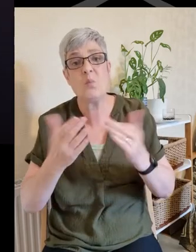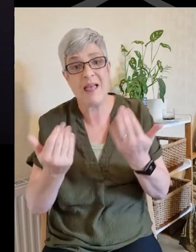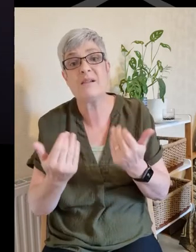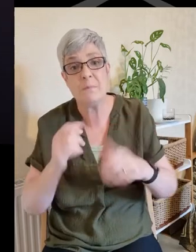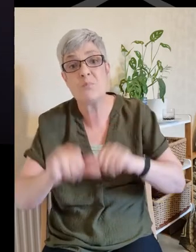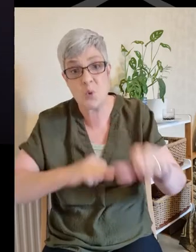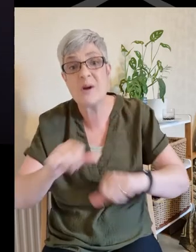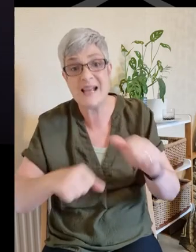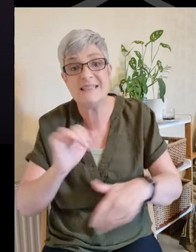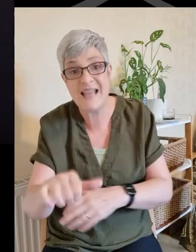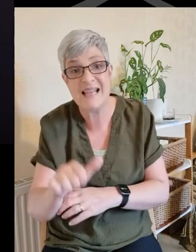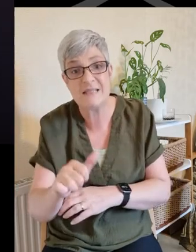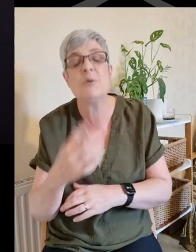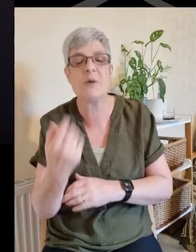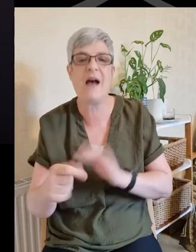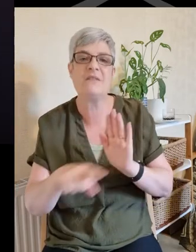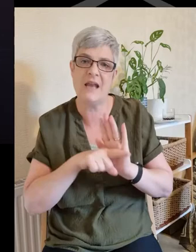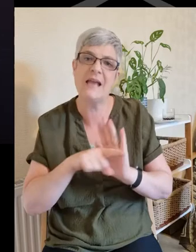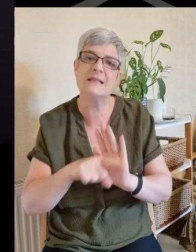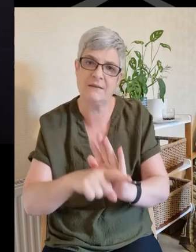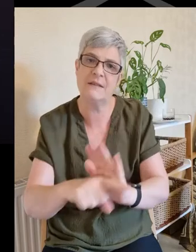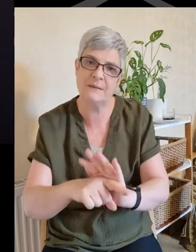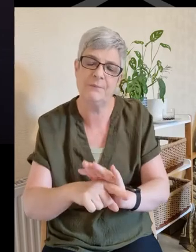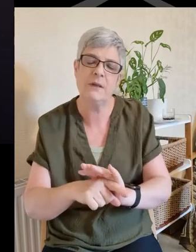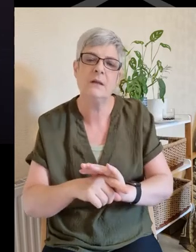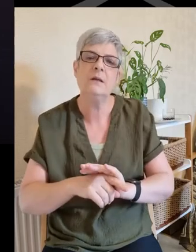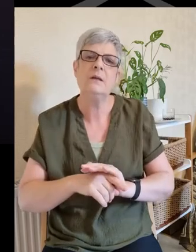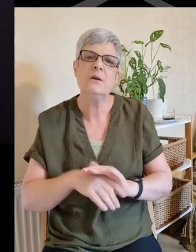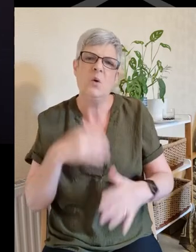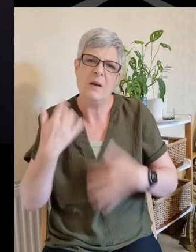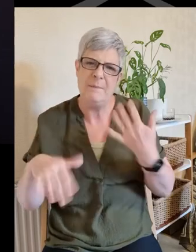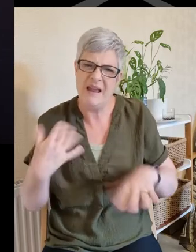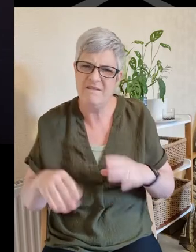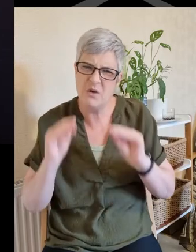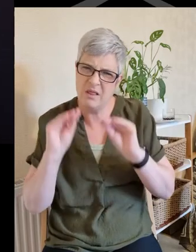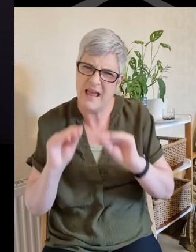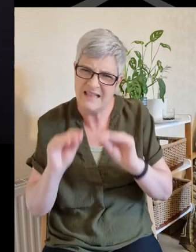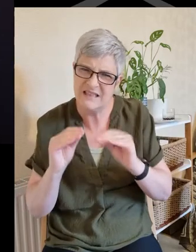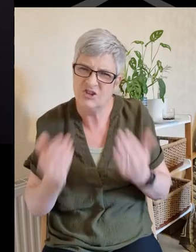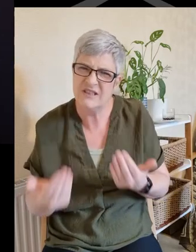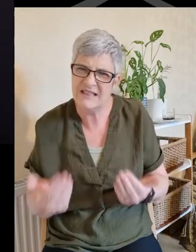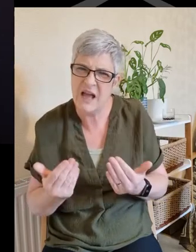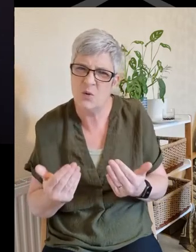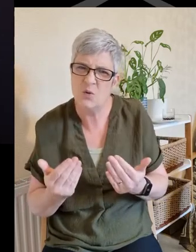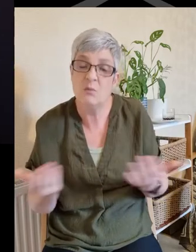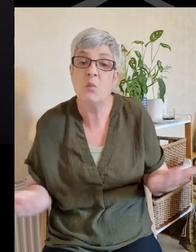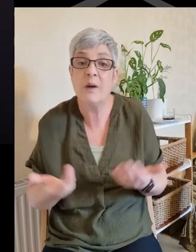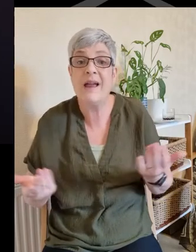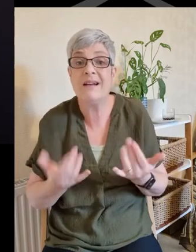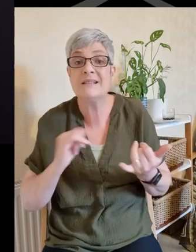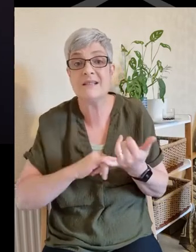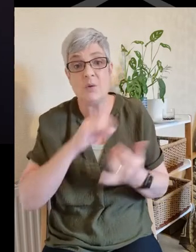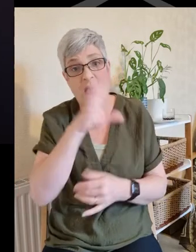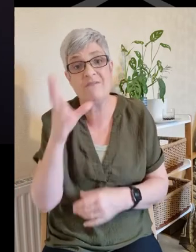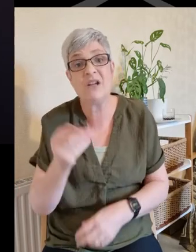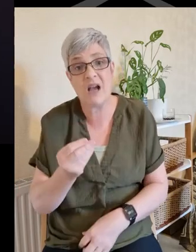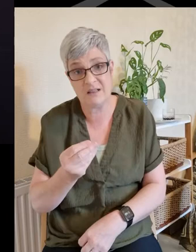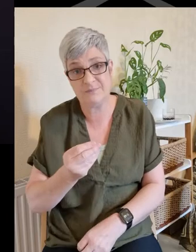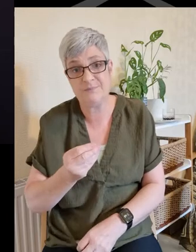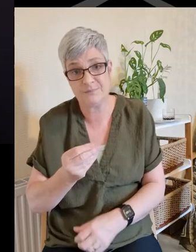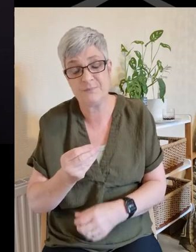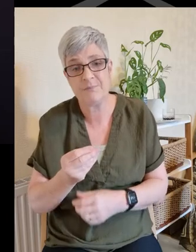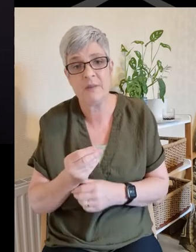It's a very painful lesson being worked out just now in distressing ways in South Africa.